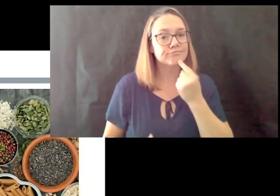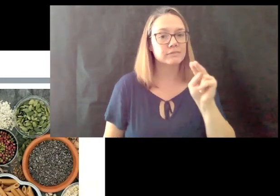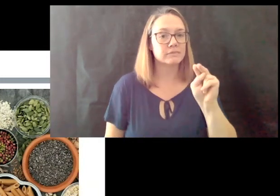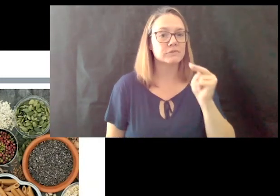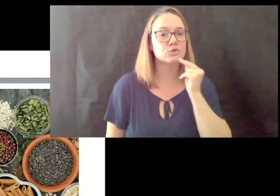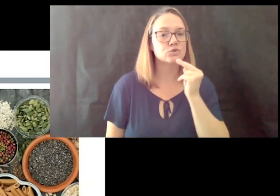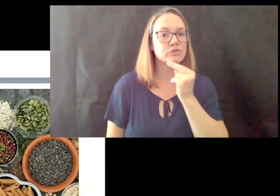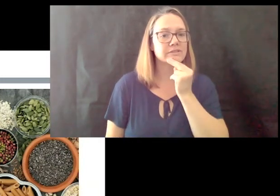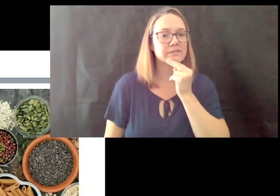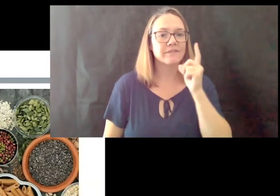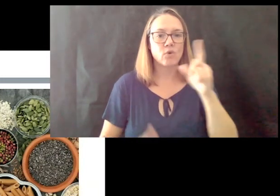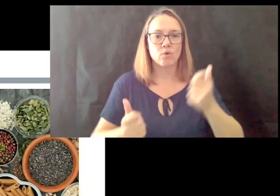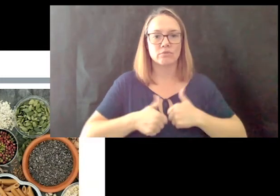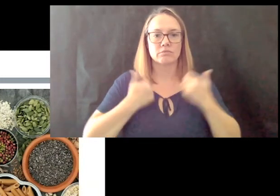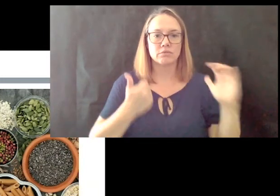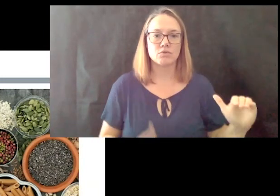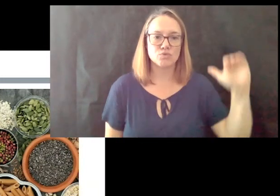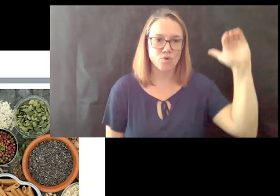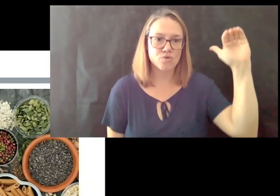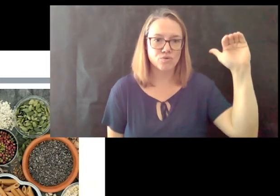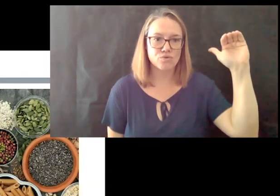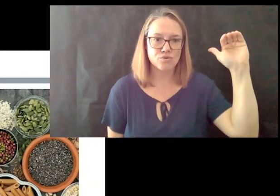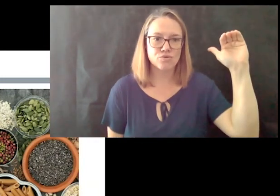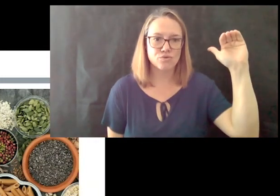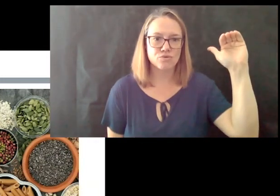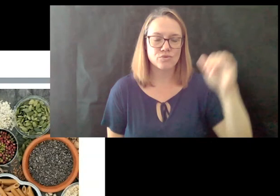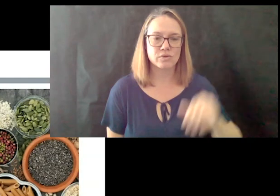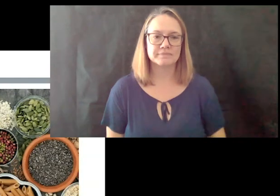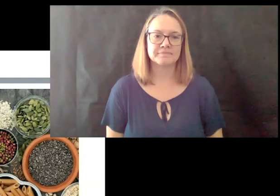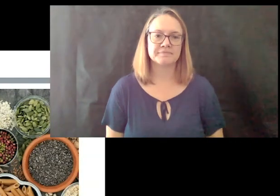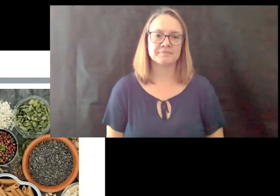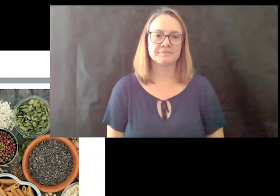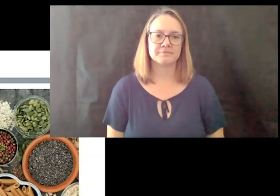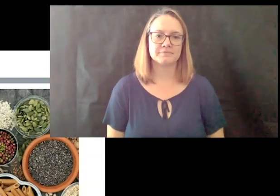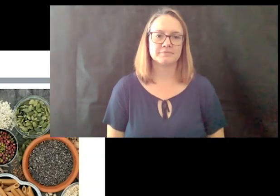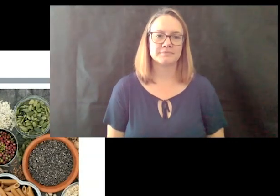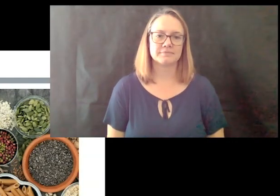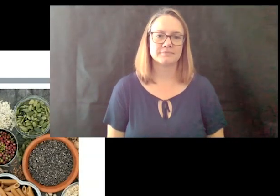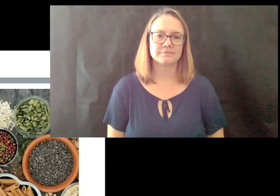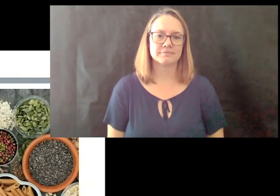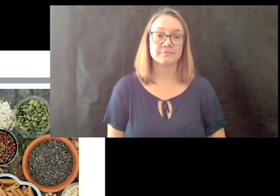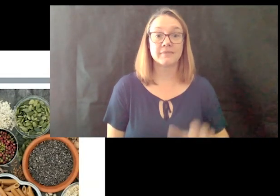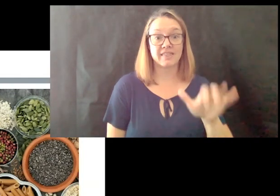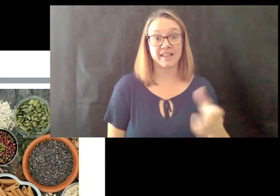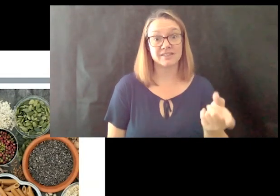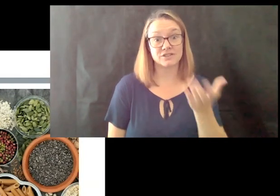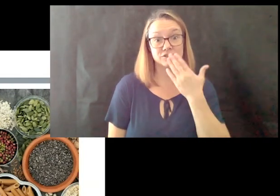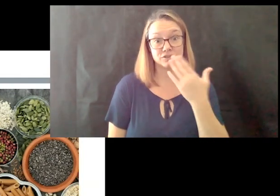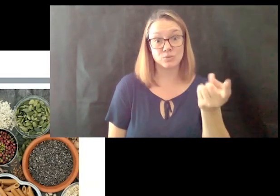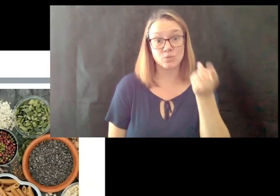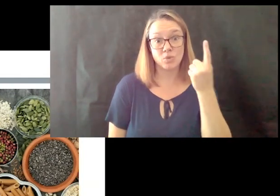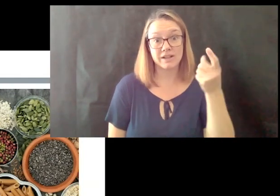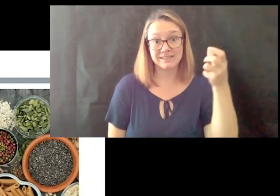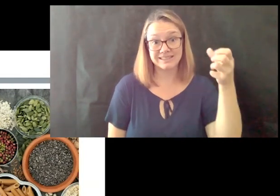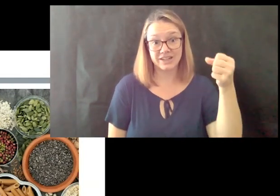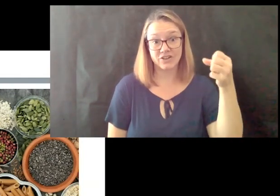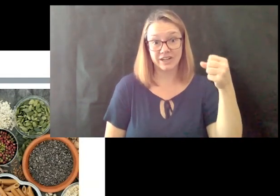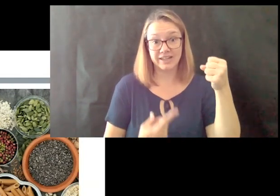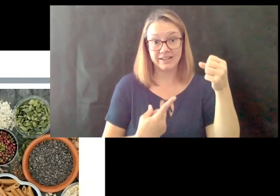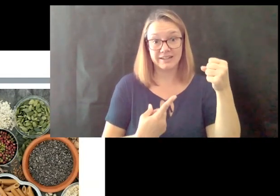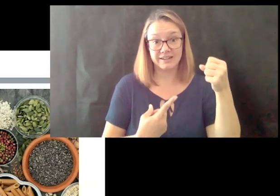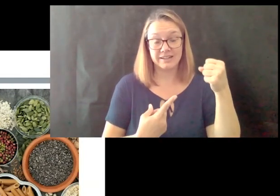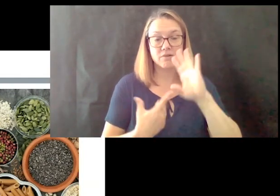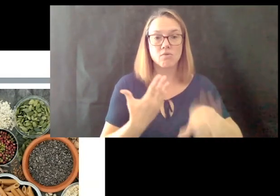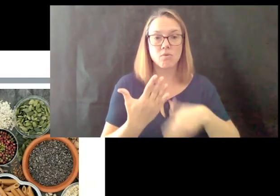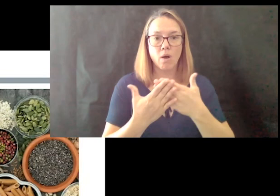survive and live and grow. And so that's a good one. We're going to want to look at